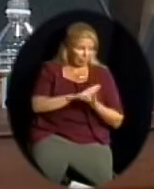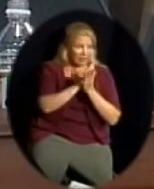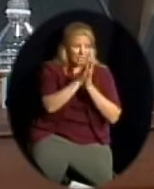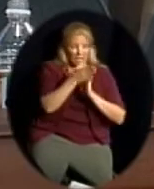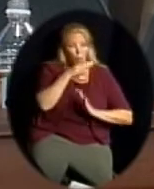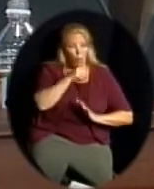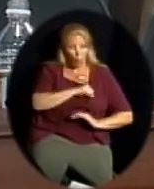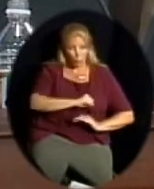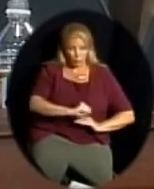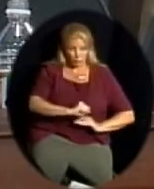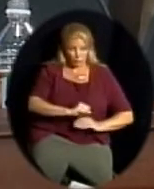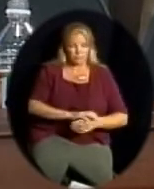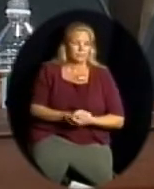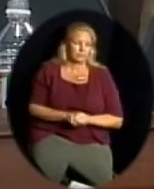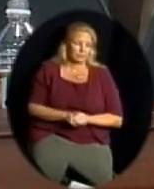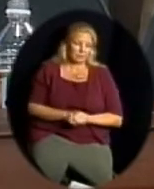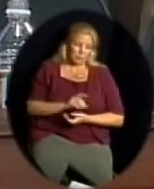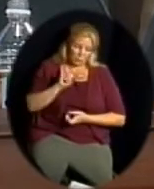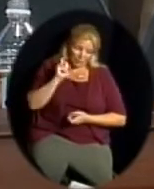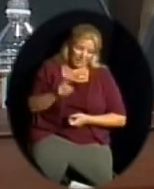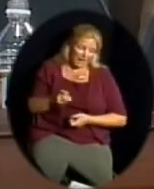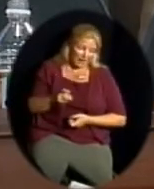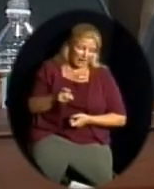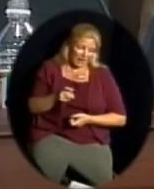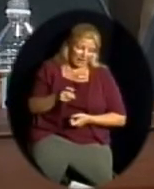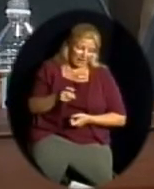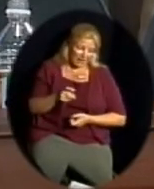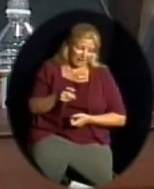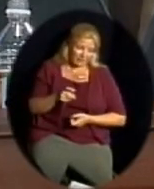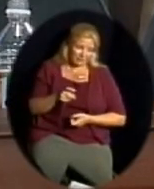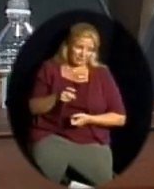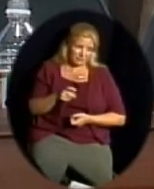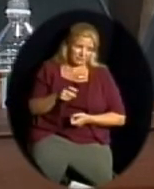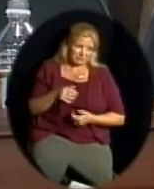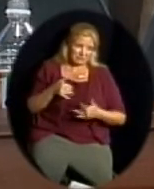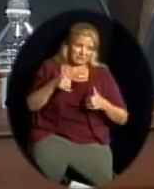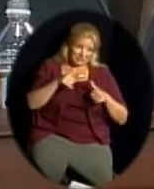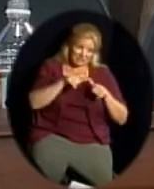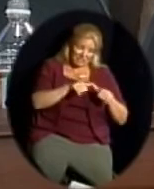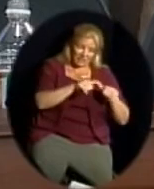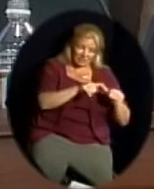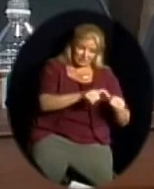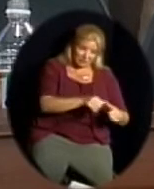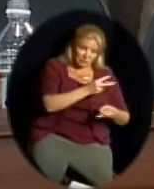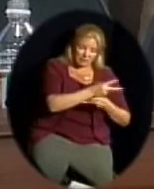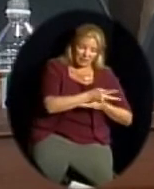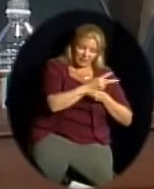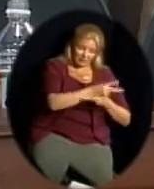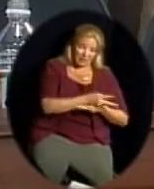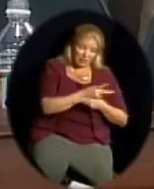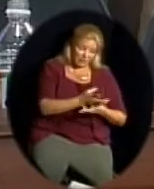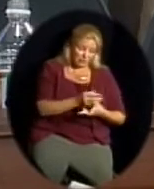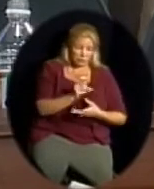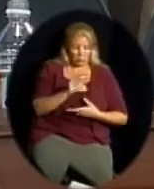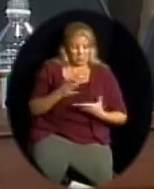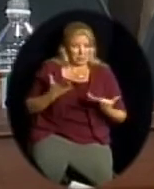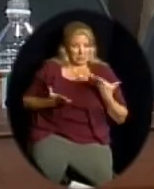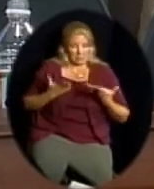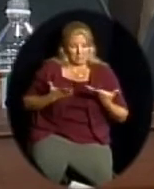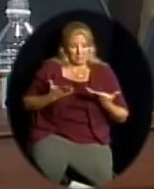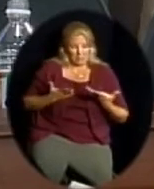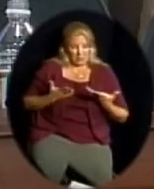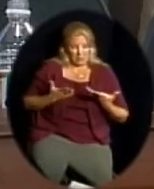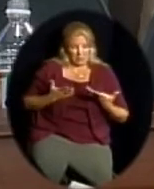we have to address that and stay on target with that because of the equity issues. So we may have some difficulty